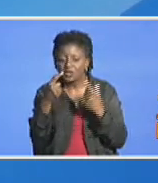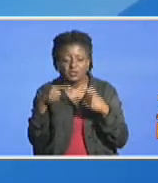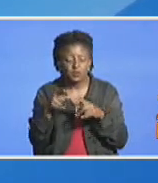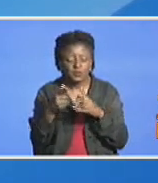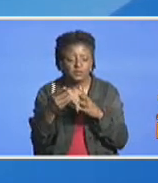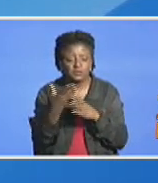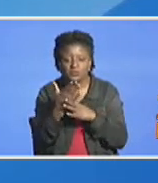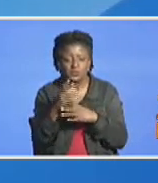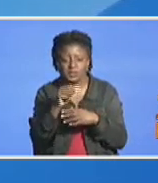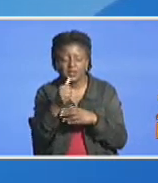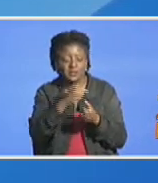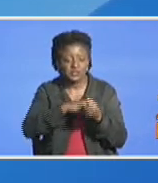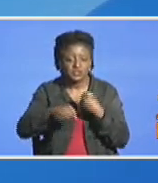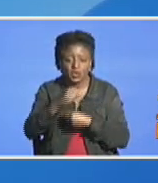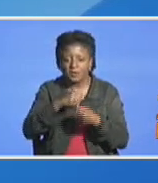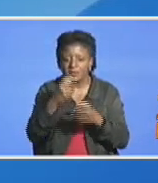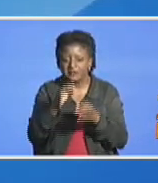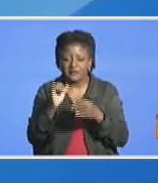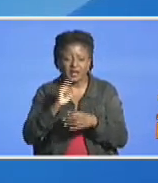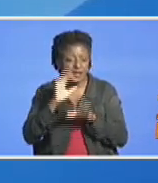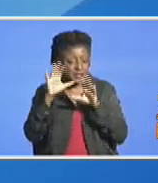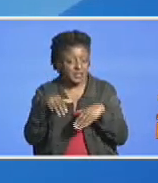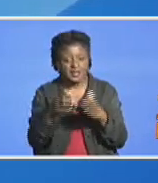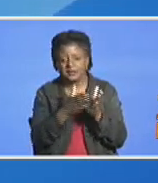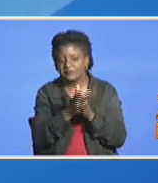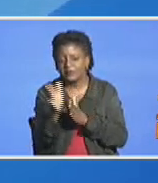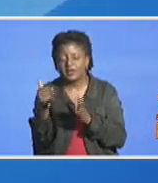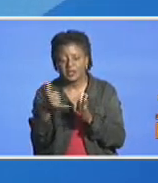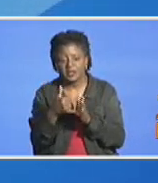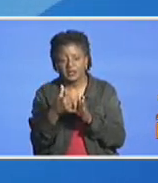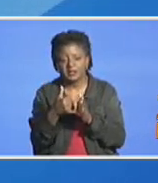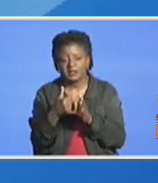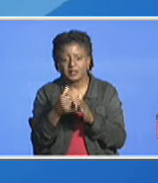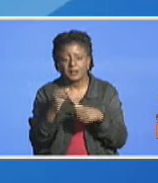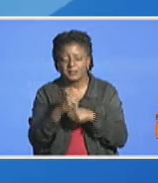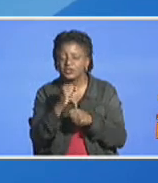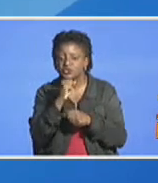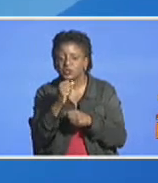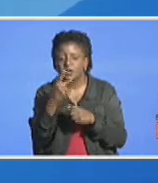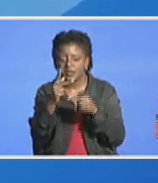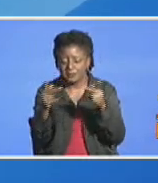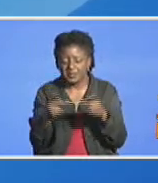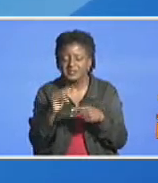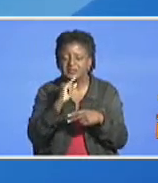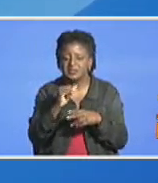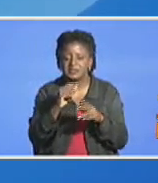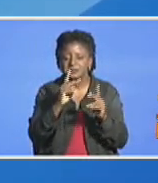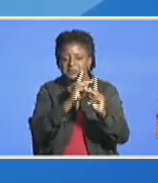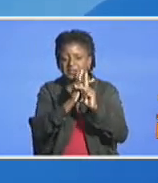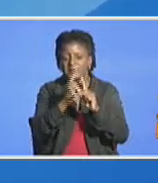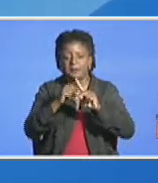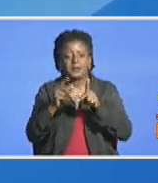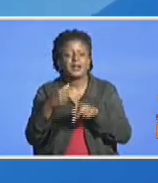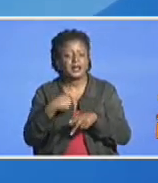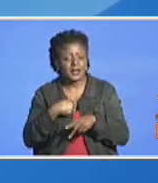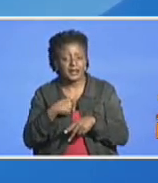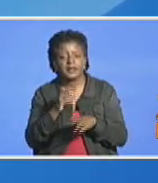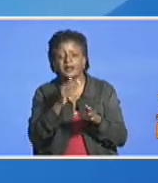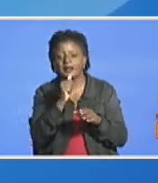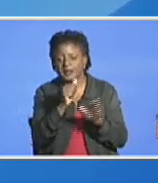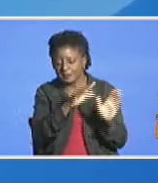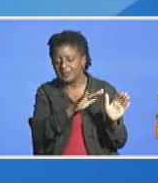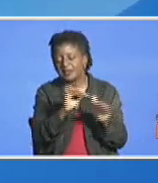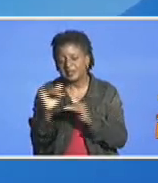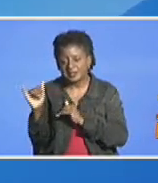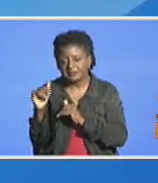if I could avoid it. You know, I'll make sure the place is protected, but I'm leaving if any storm is